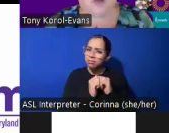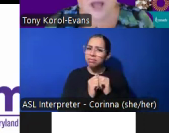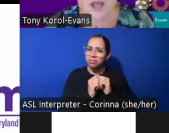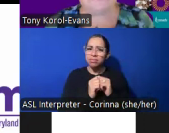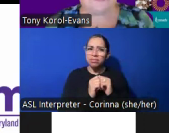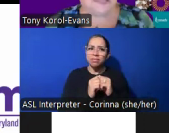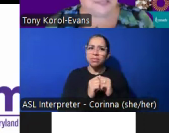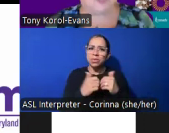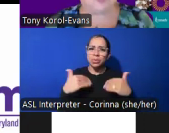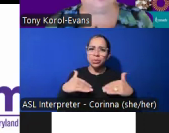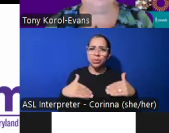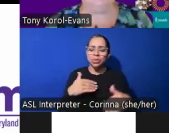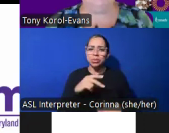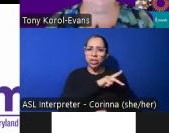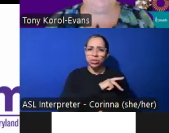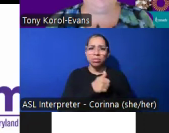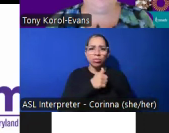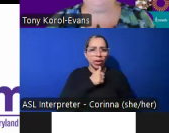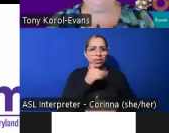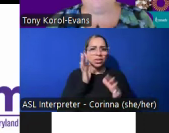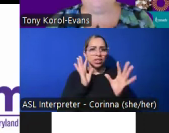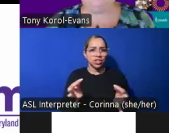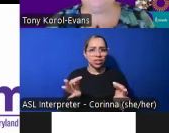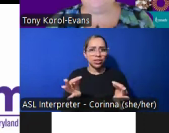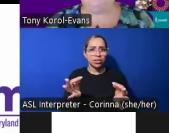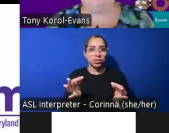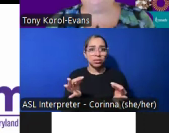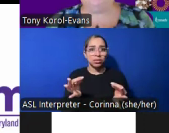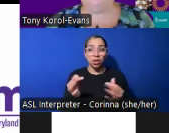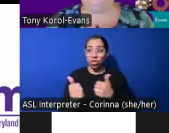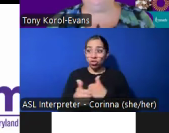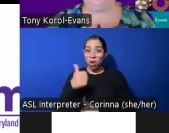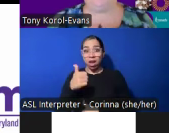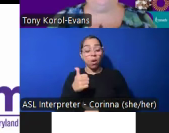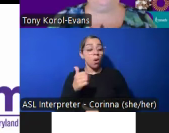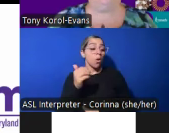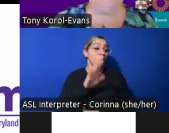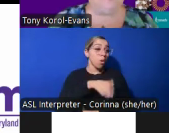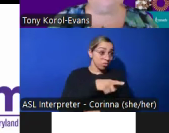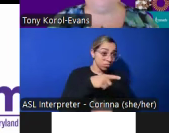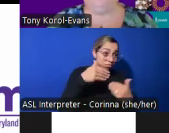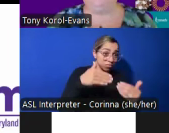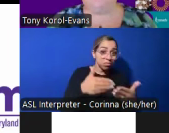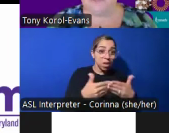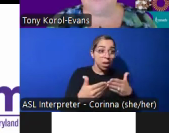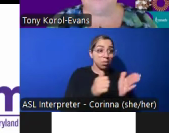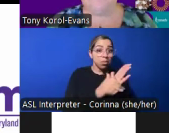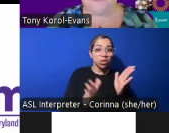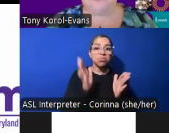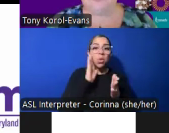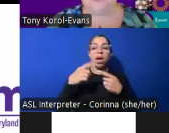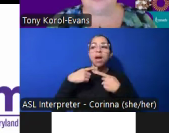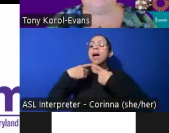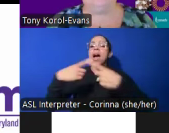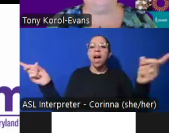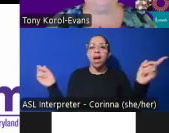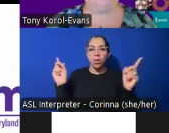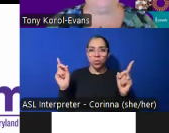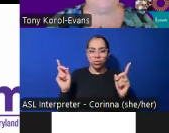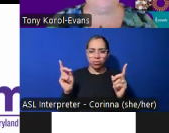personal, private decision. And threatening to out somebody like that could really, really damage